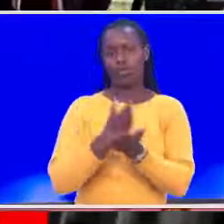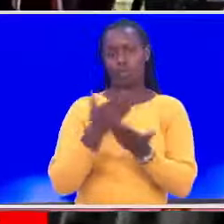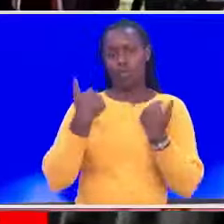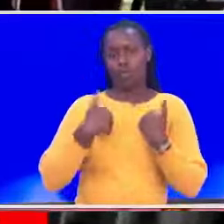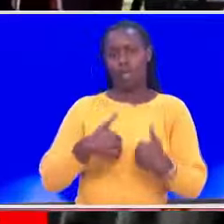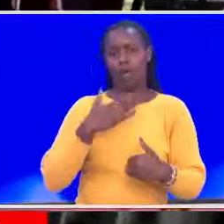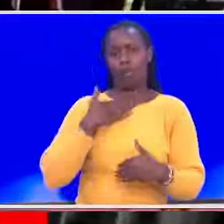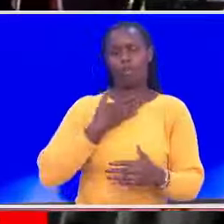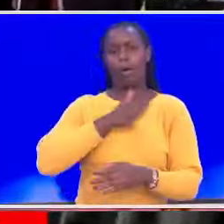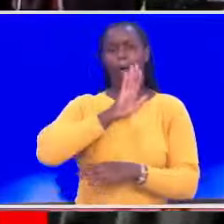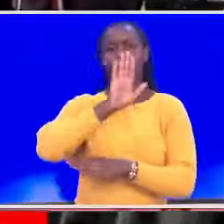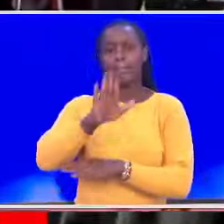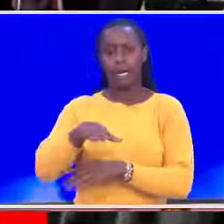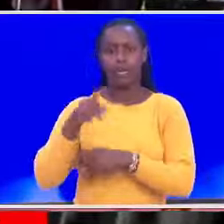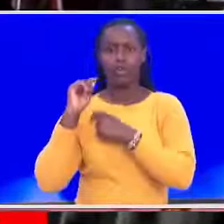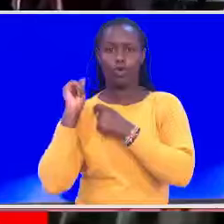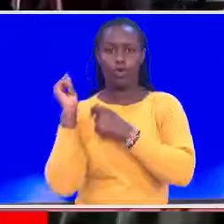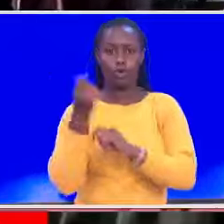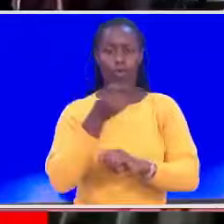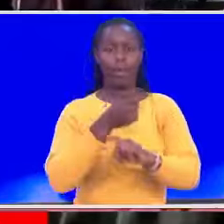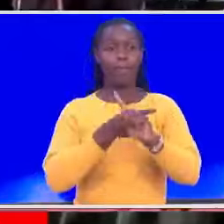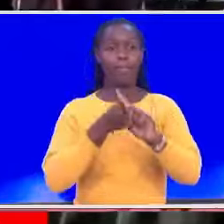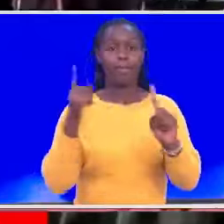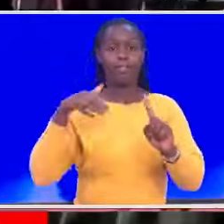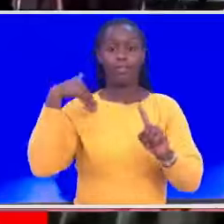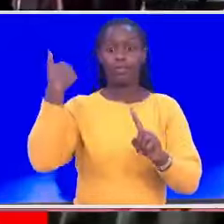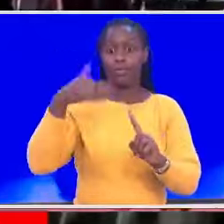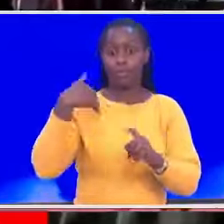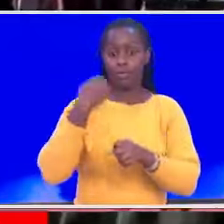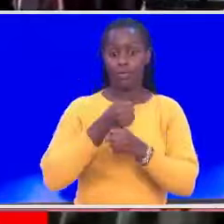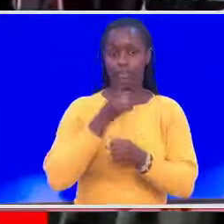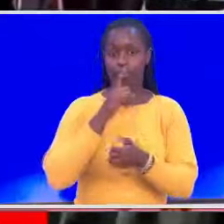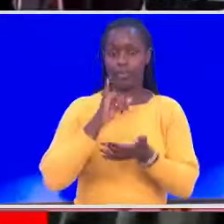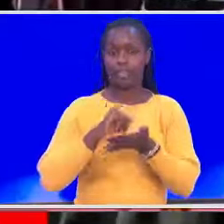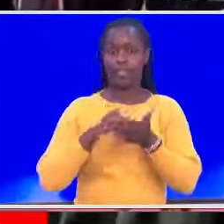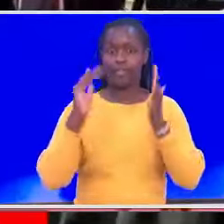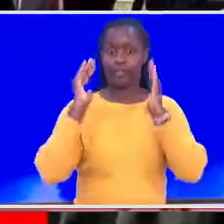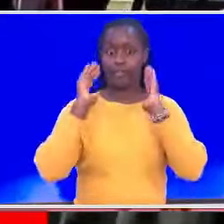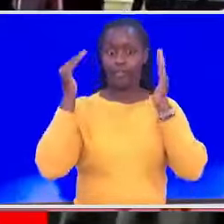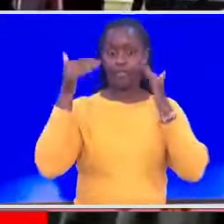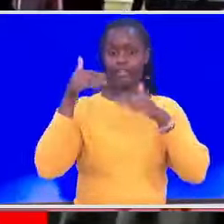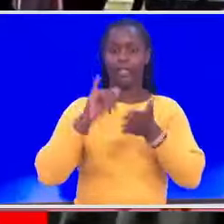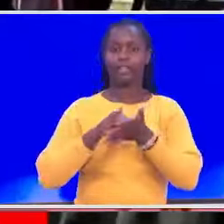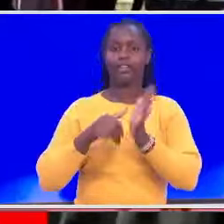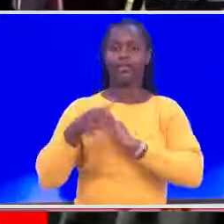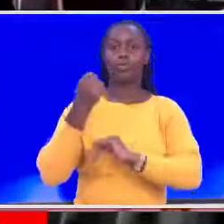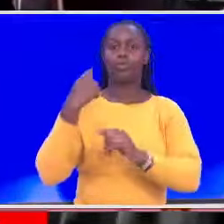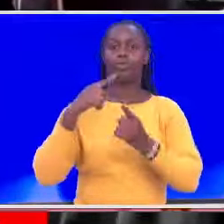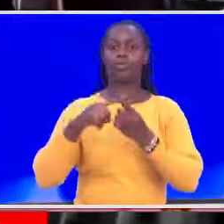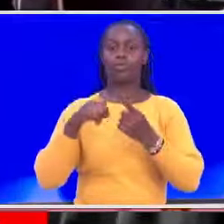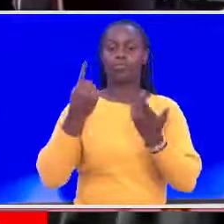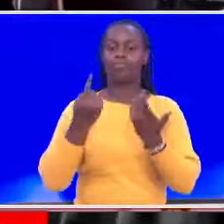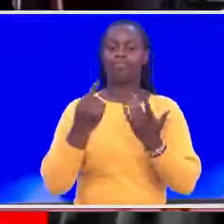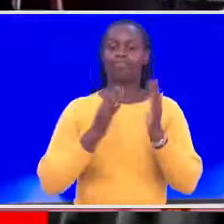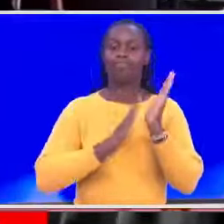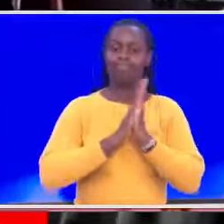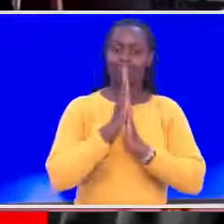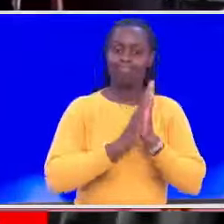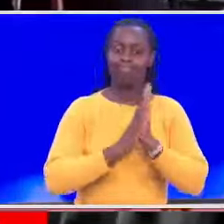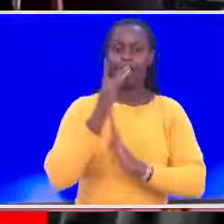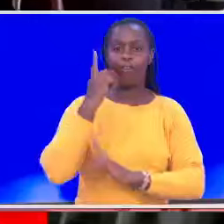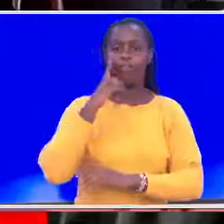his primary consideration always was this great nation of Kenya. He loved